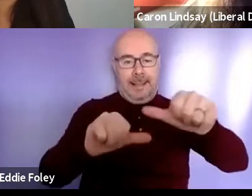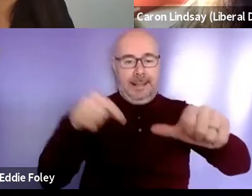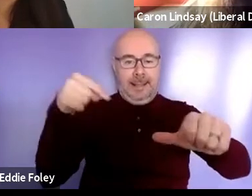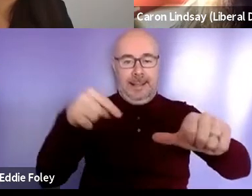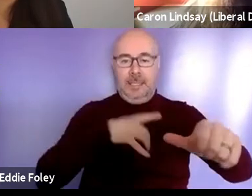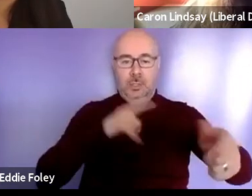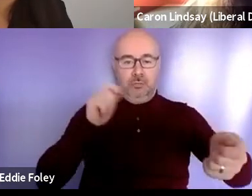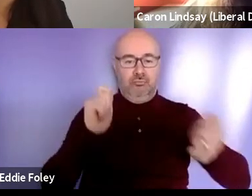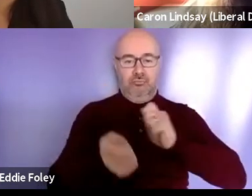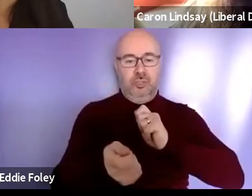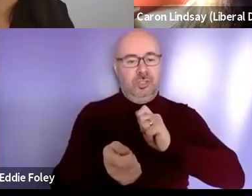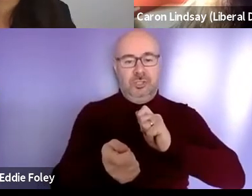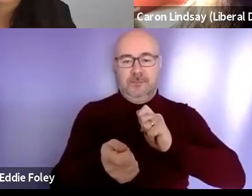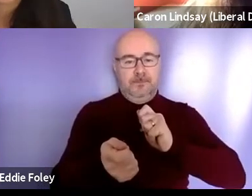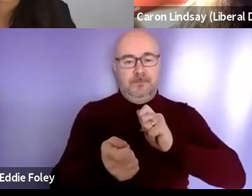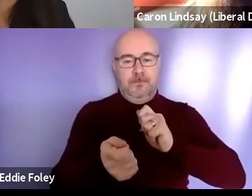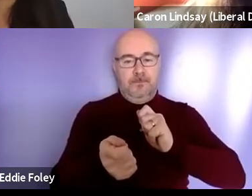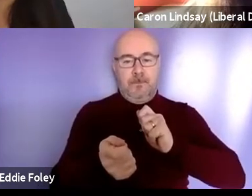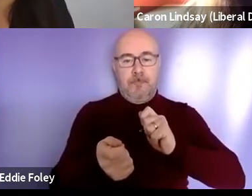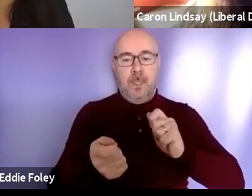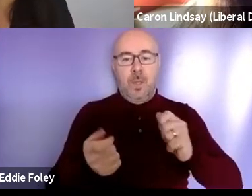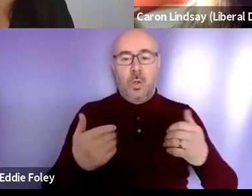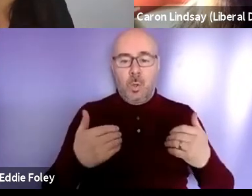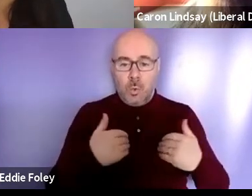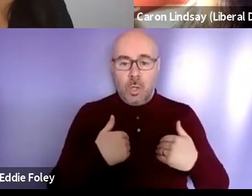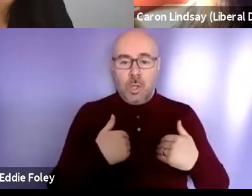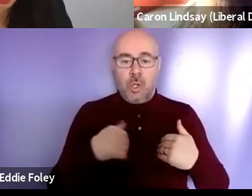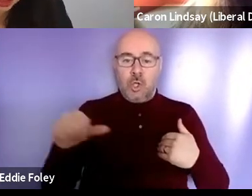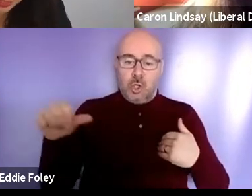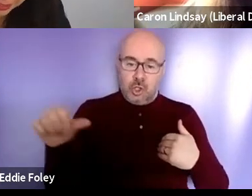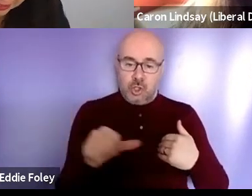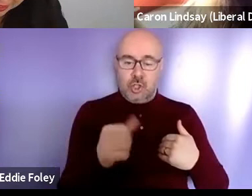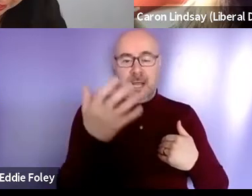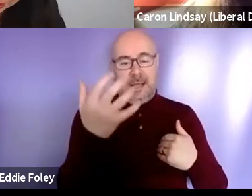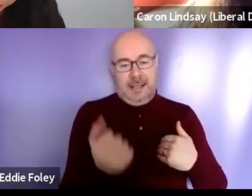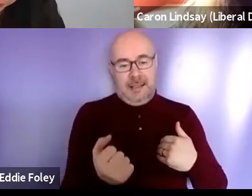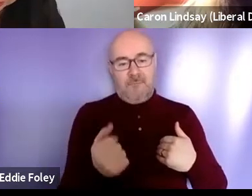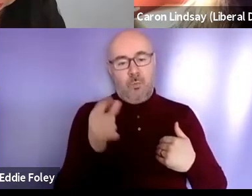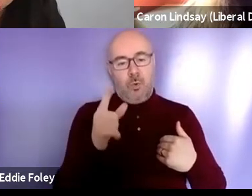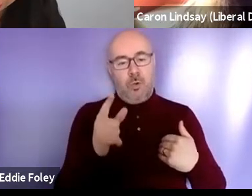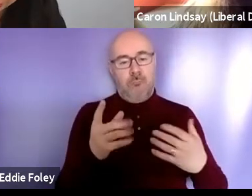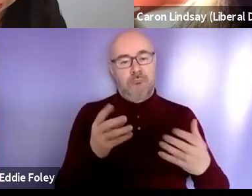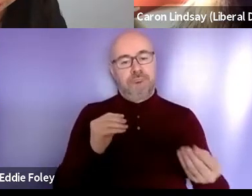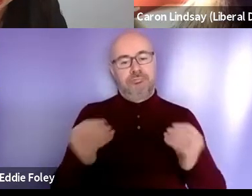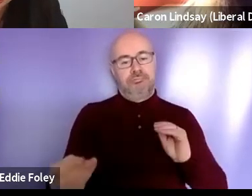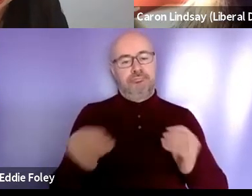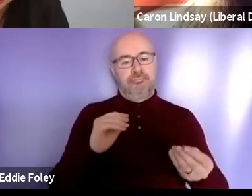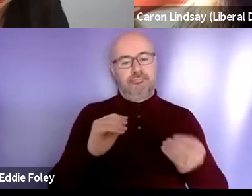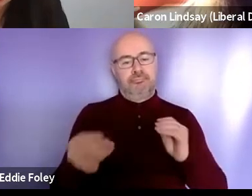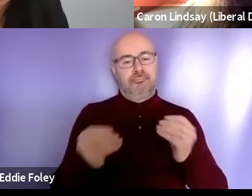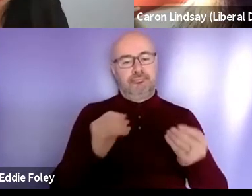piecemeal. And I think in all of these issues, we should be taking an intersectional approach. I think someone made the comment